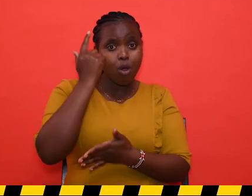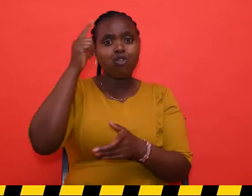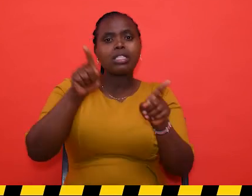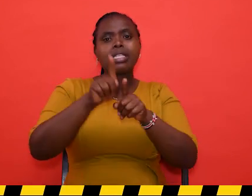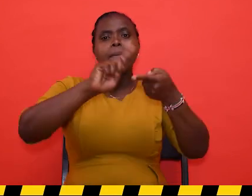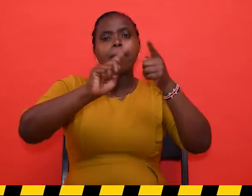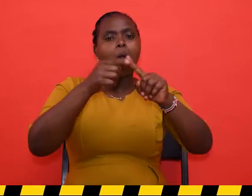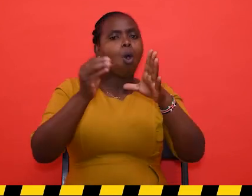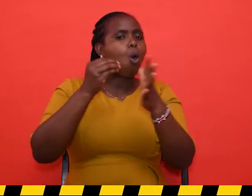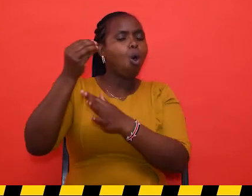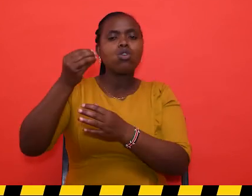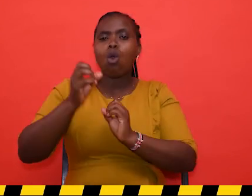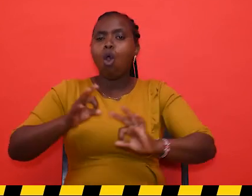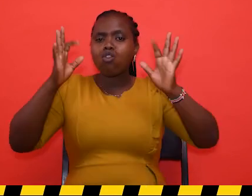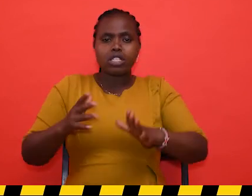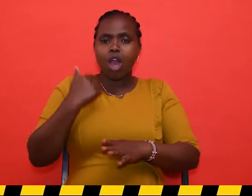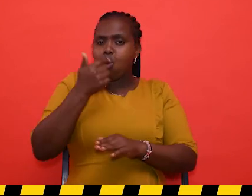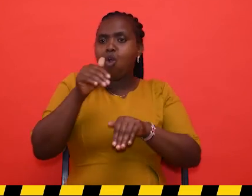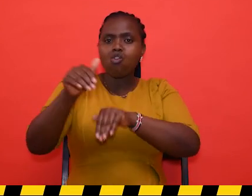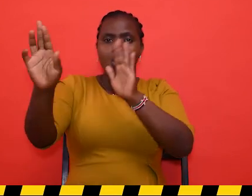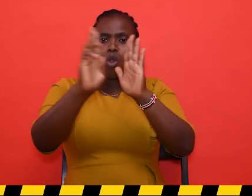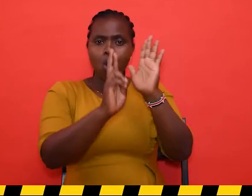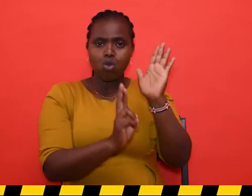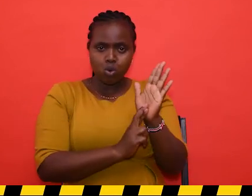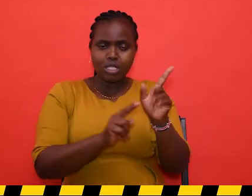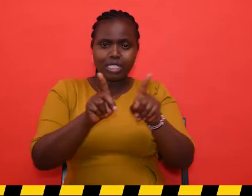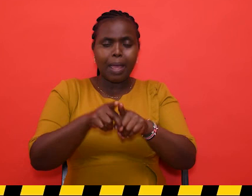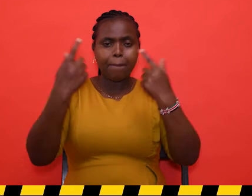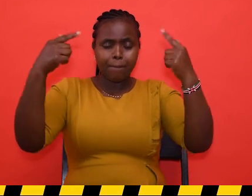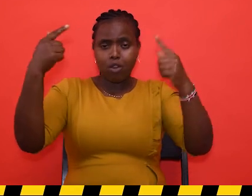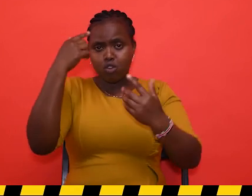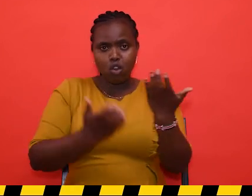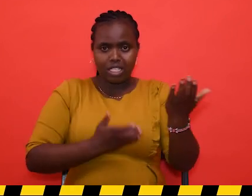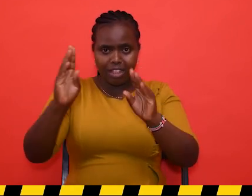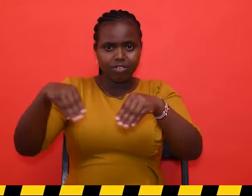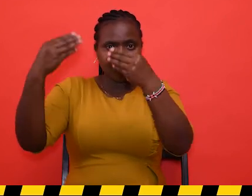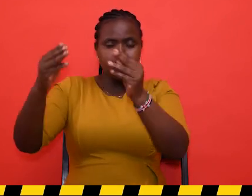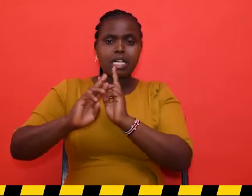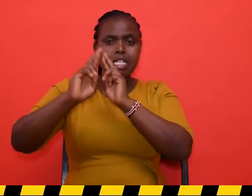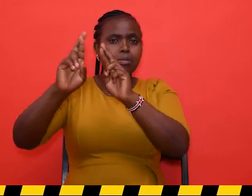that does not conform to the above standards, or any officer who does not live up to commitment, to courtesy,